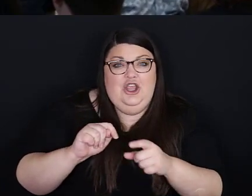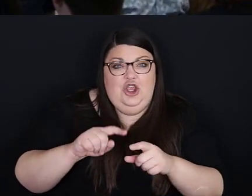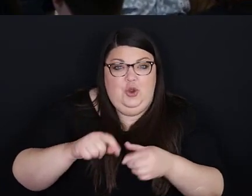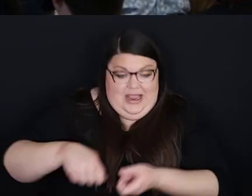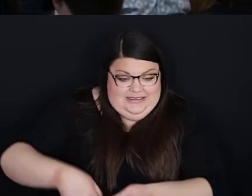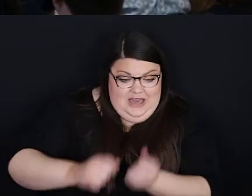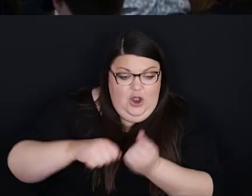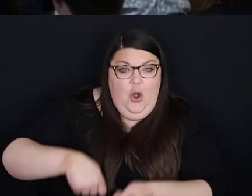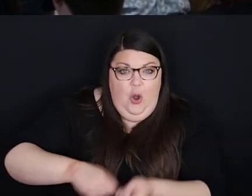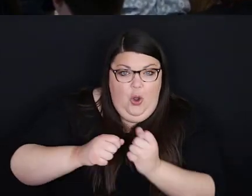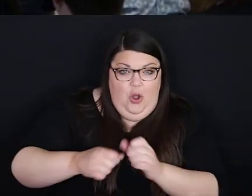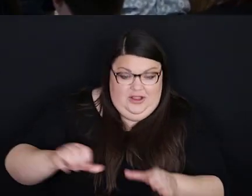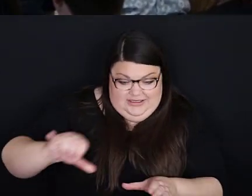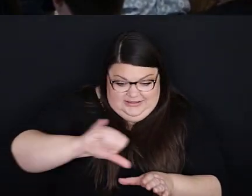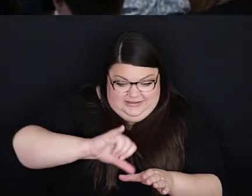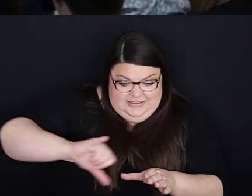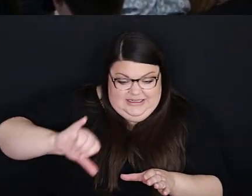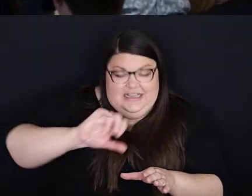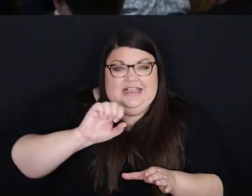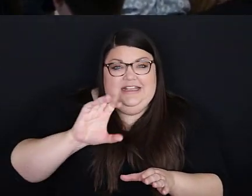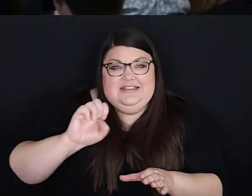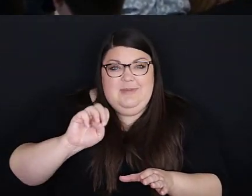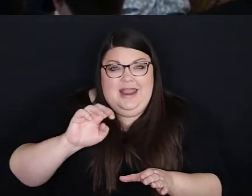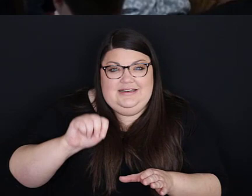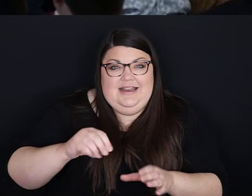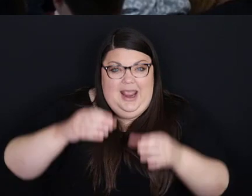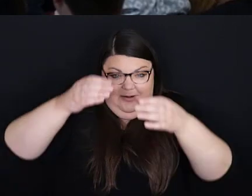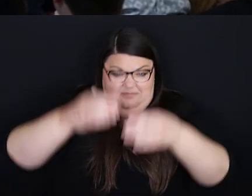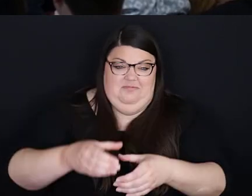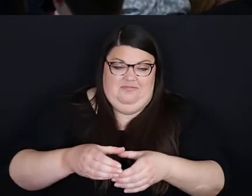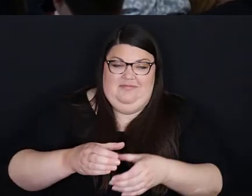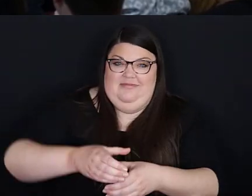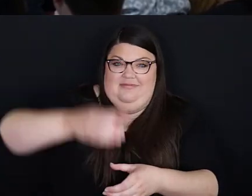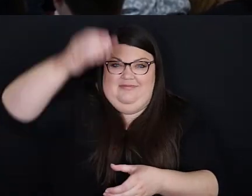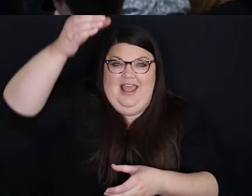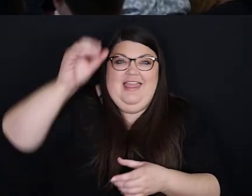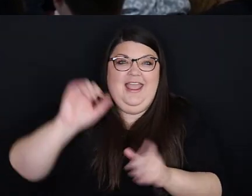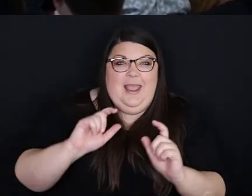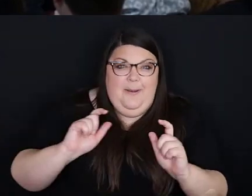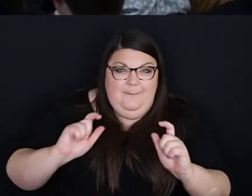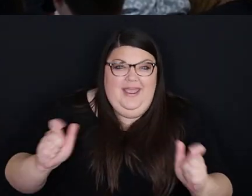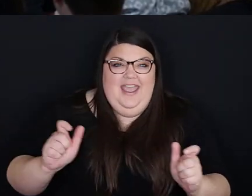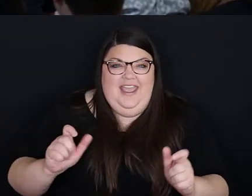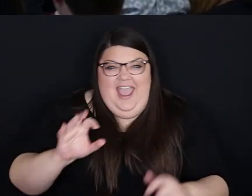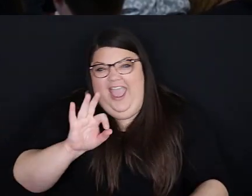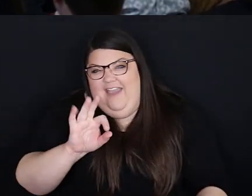cement, and stuck the blade in it. Well, like a big F you to the...